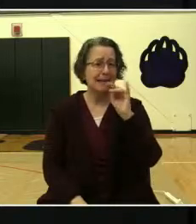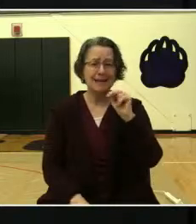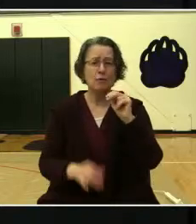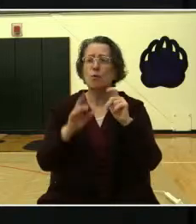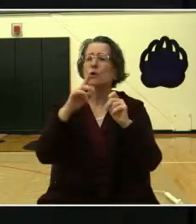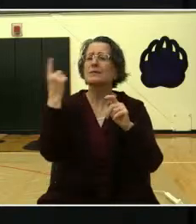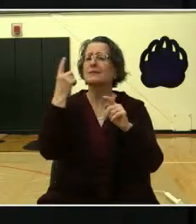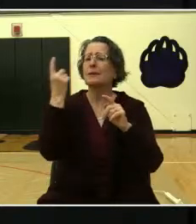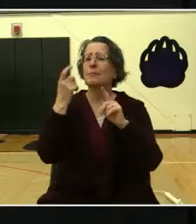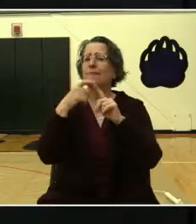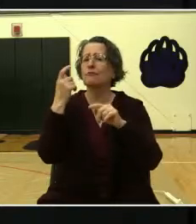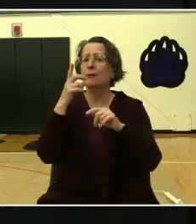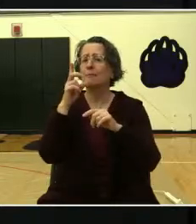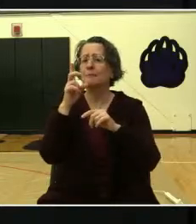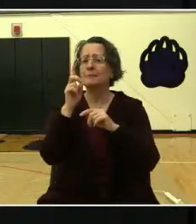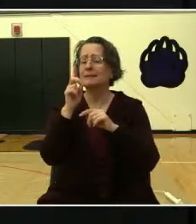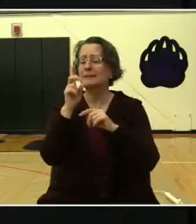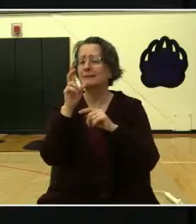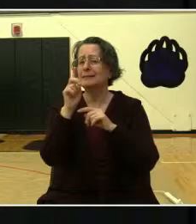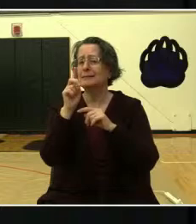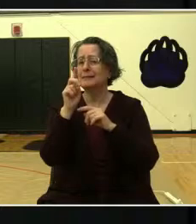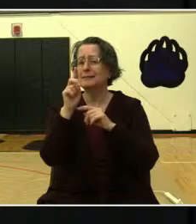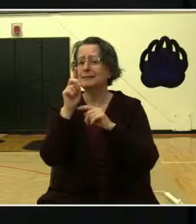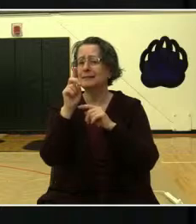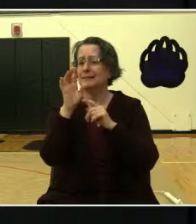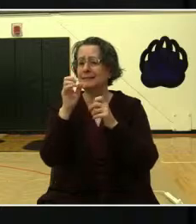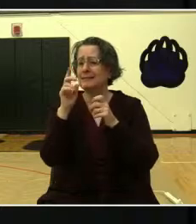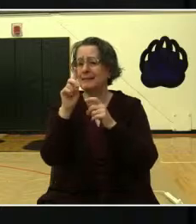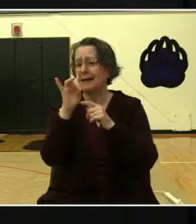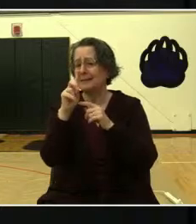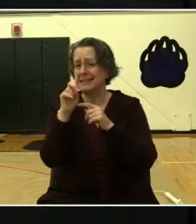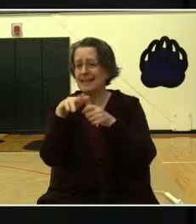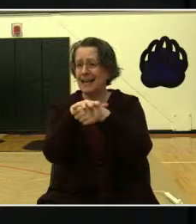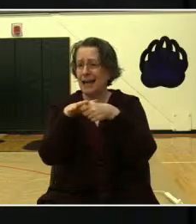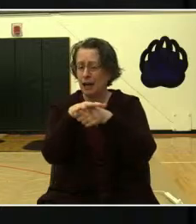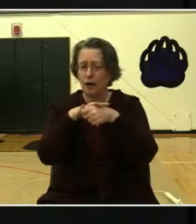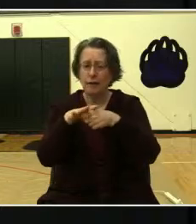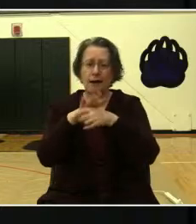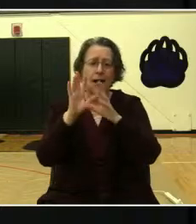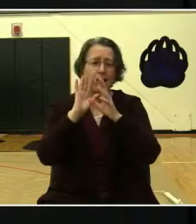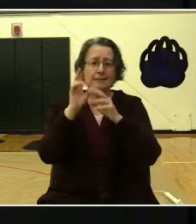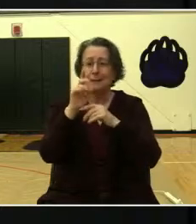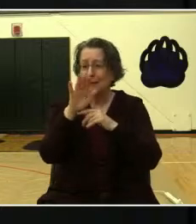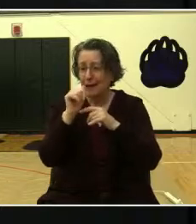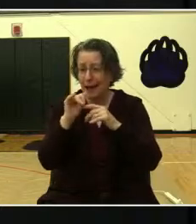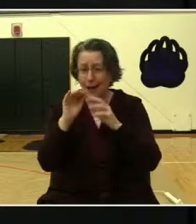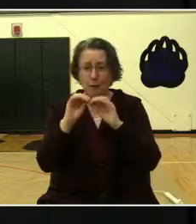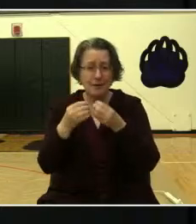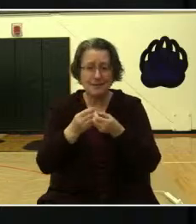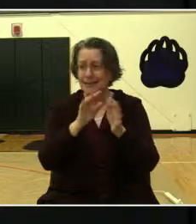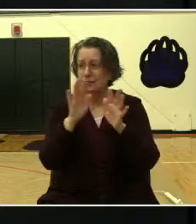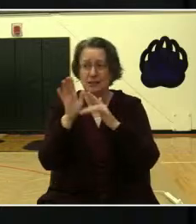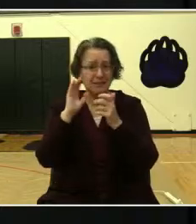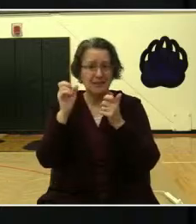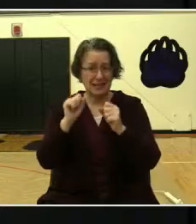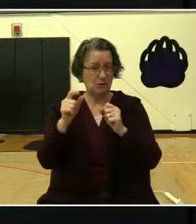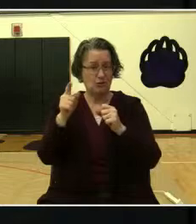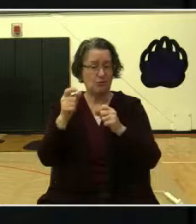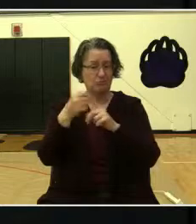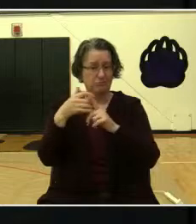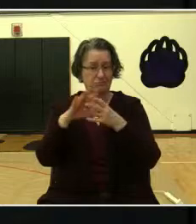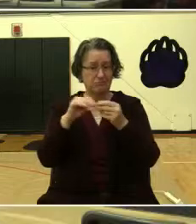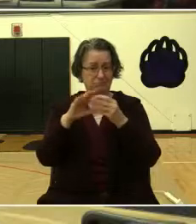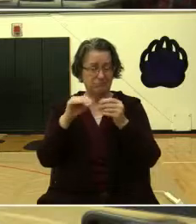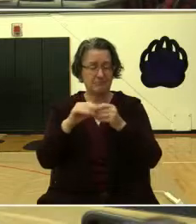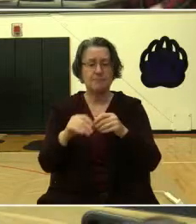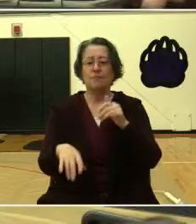downtown improvement district is interrogated about the organization's work plan and budget do anyone